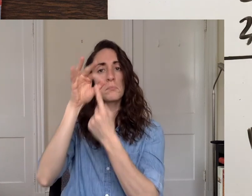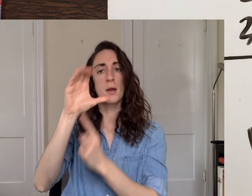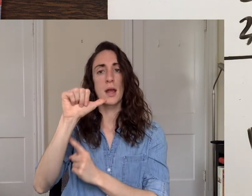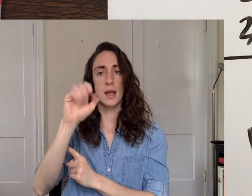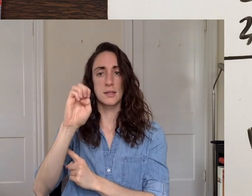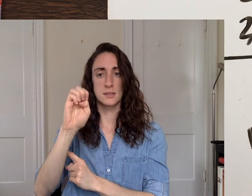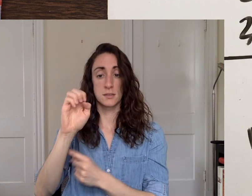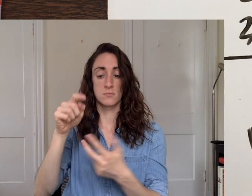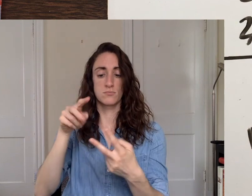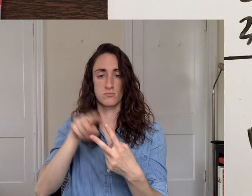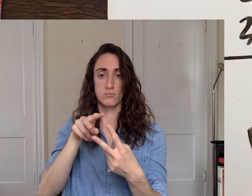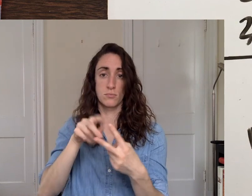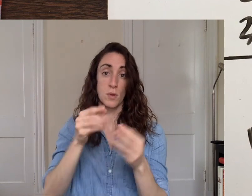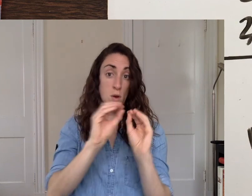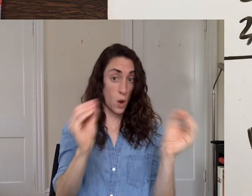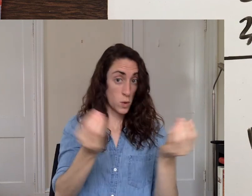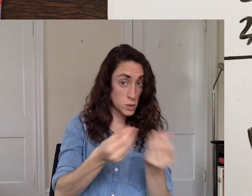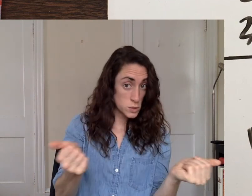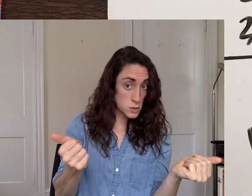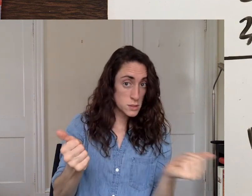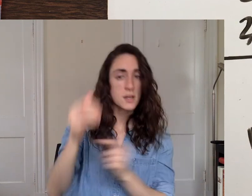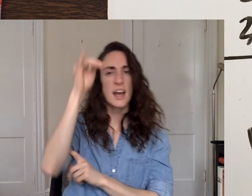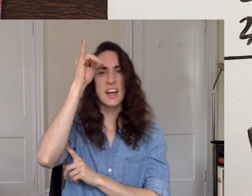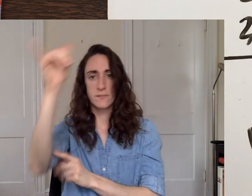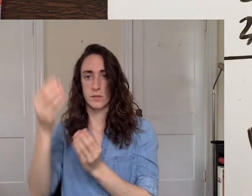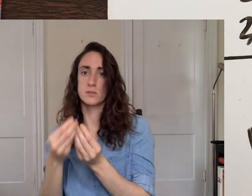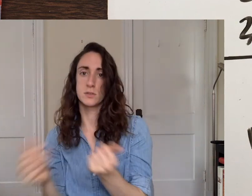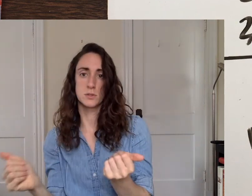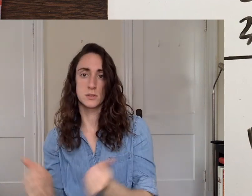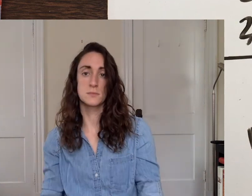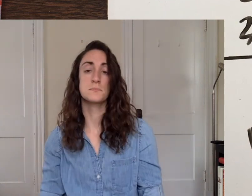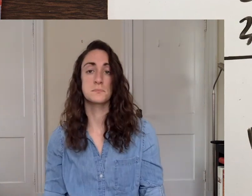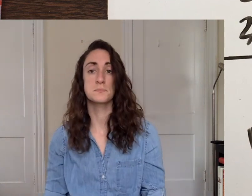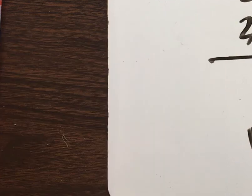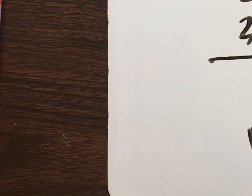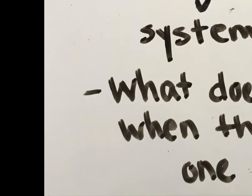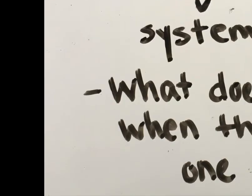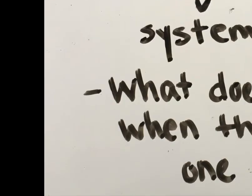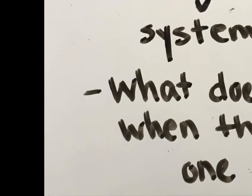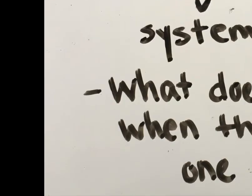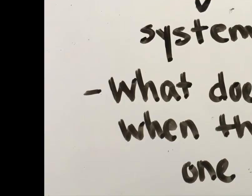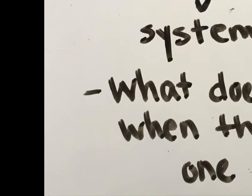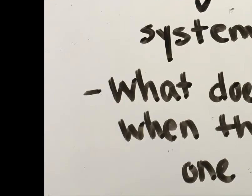So these last two examples are special cases, infinite solutions and no solutions.